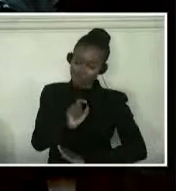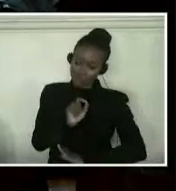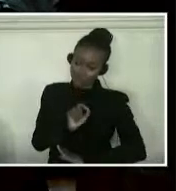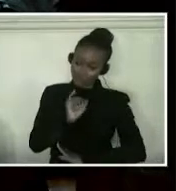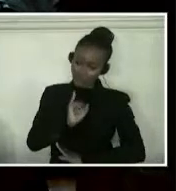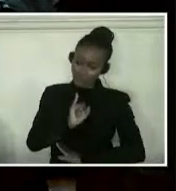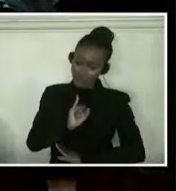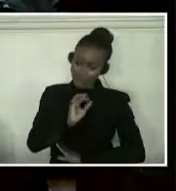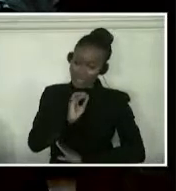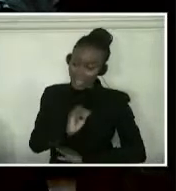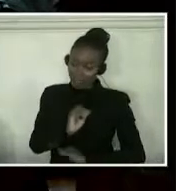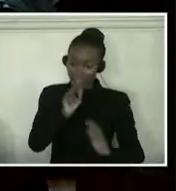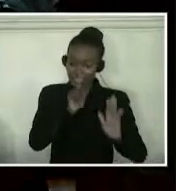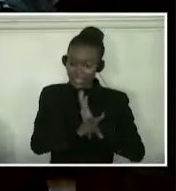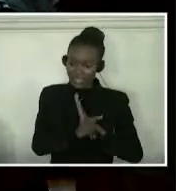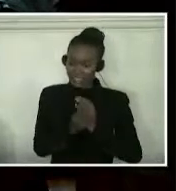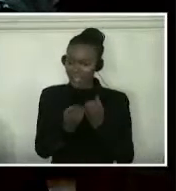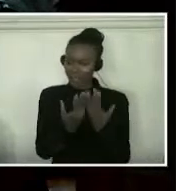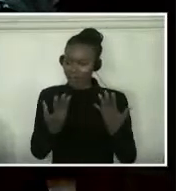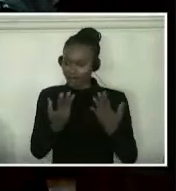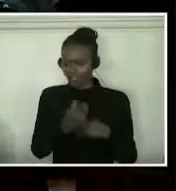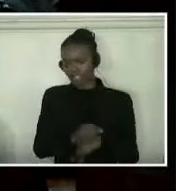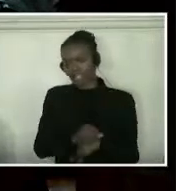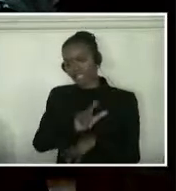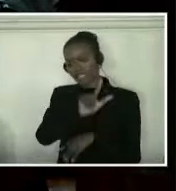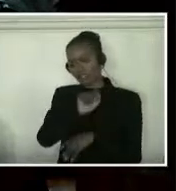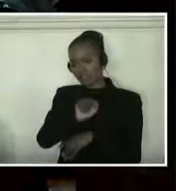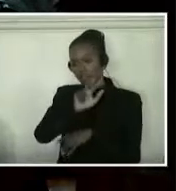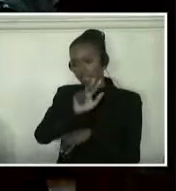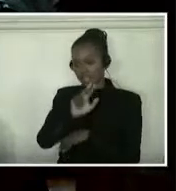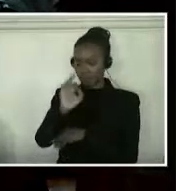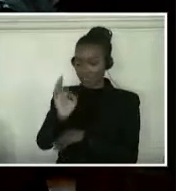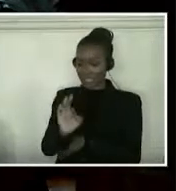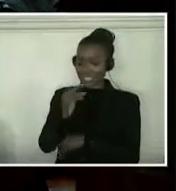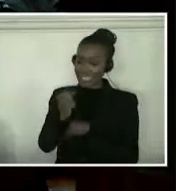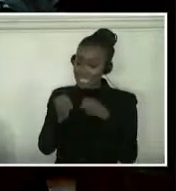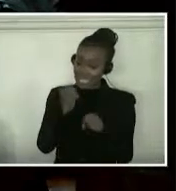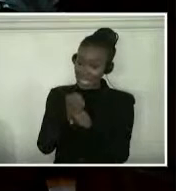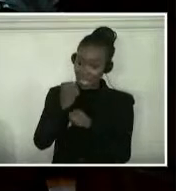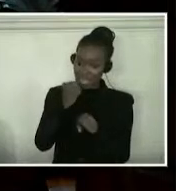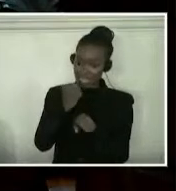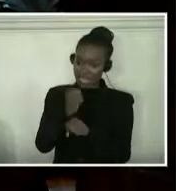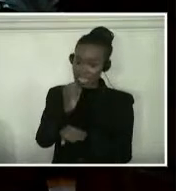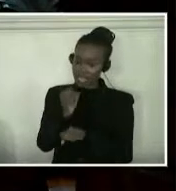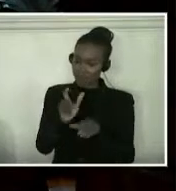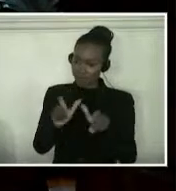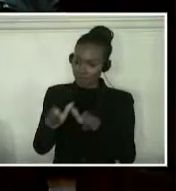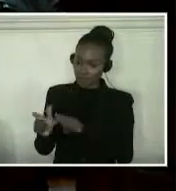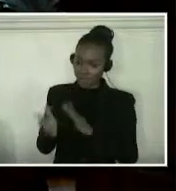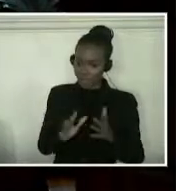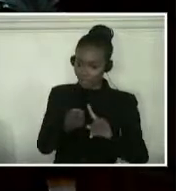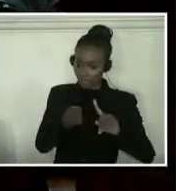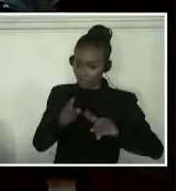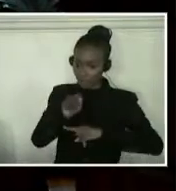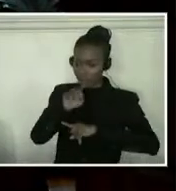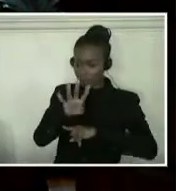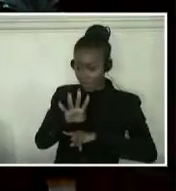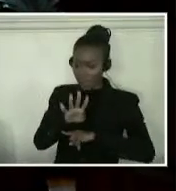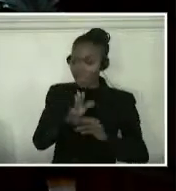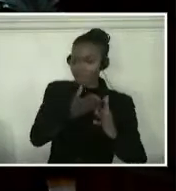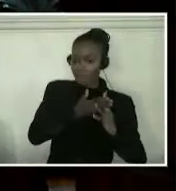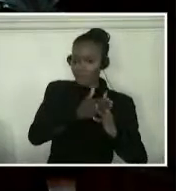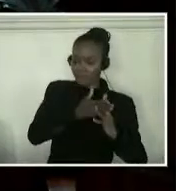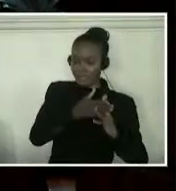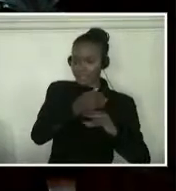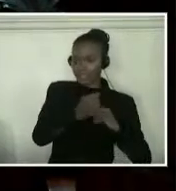average of seven to eight percent of its patients each year between april and december 2021 2156 people